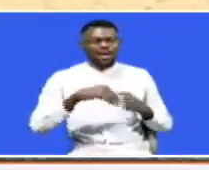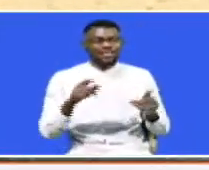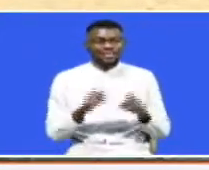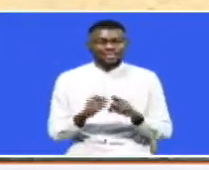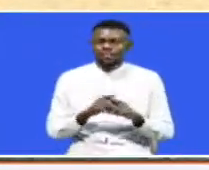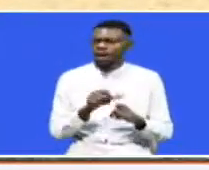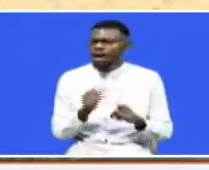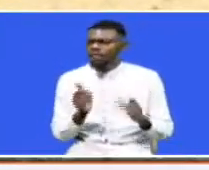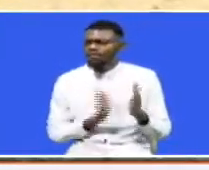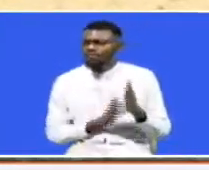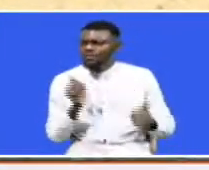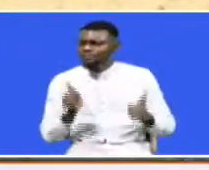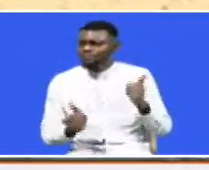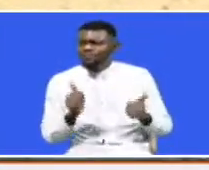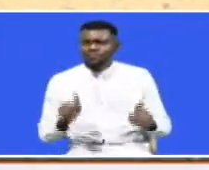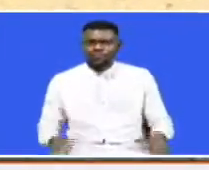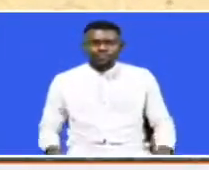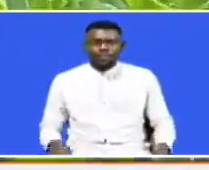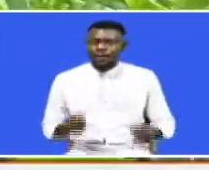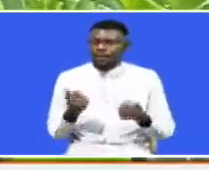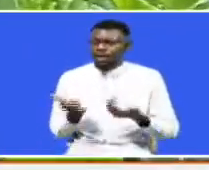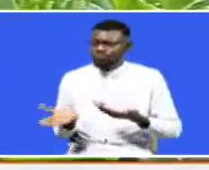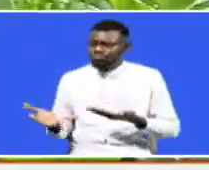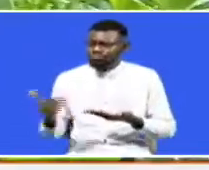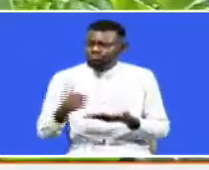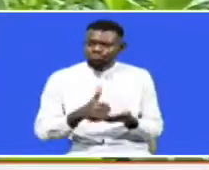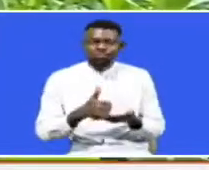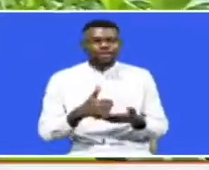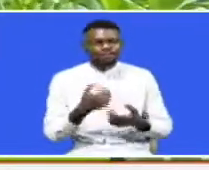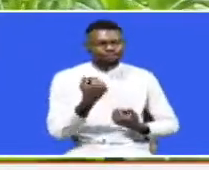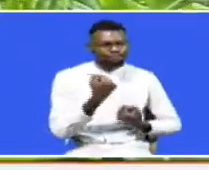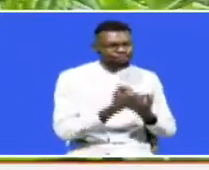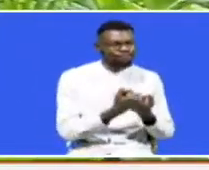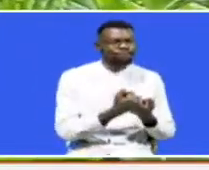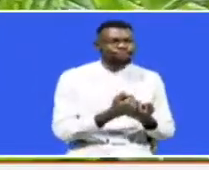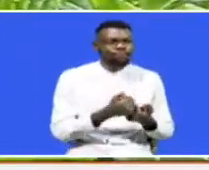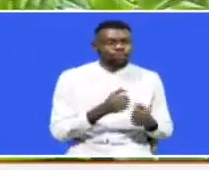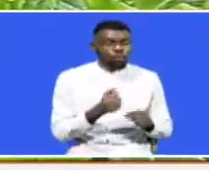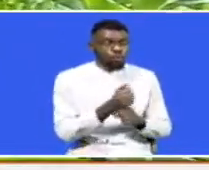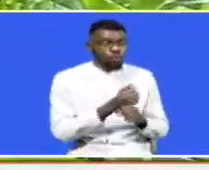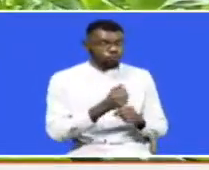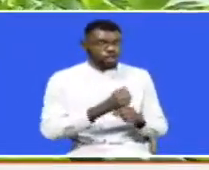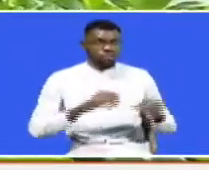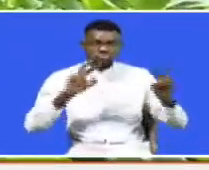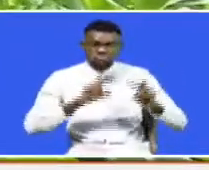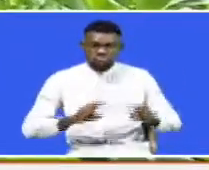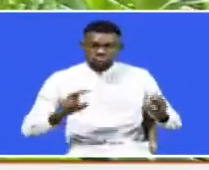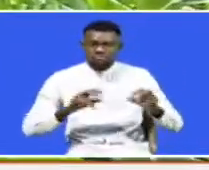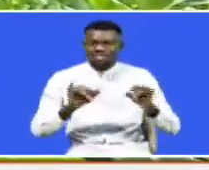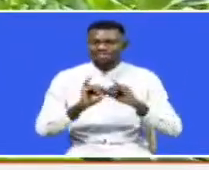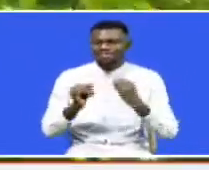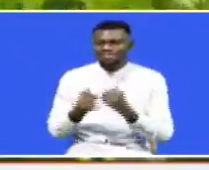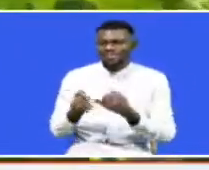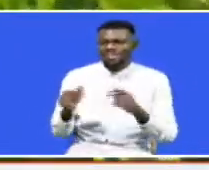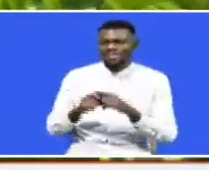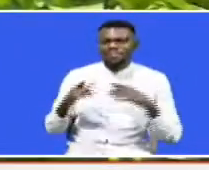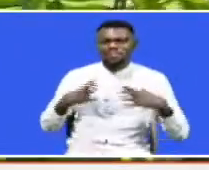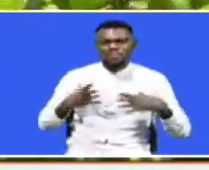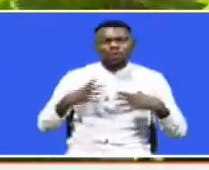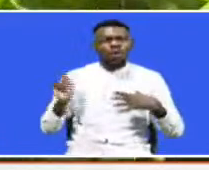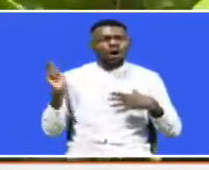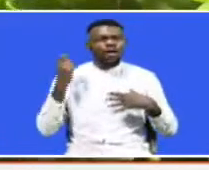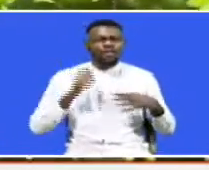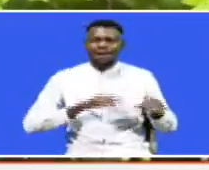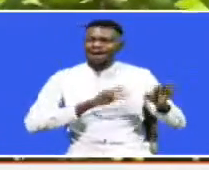the summit included increasing funds allocated to the Coffee Research Institute and ensuring that Kenyan coffee farmers are paid